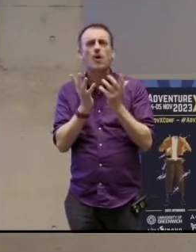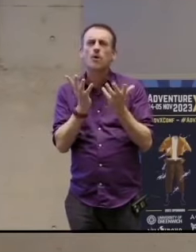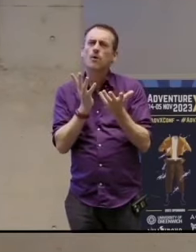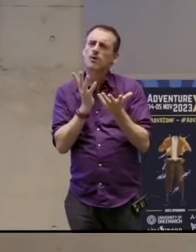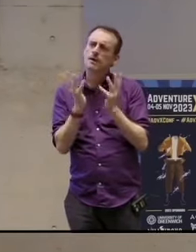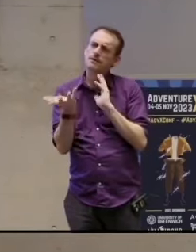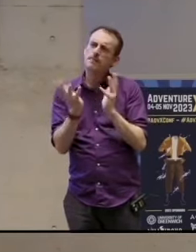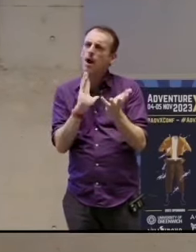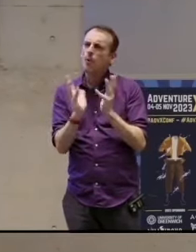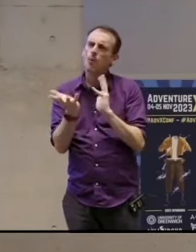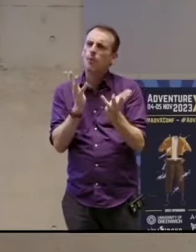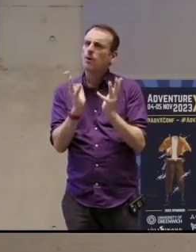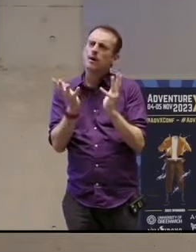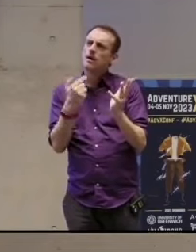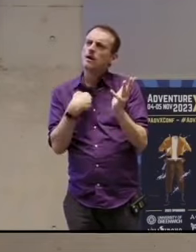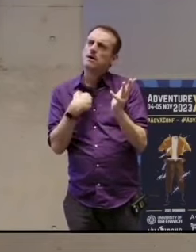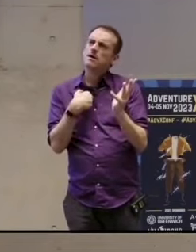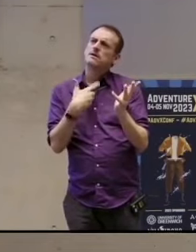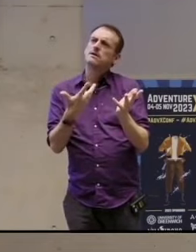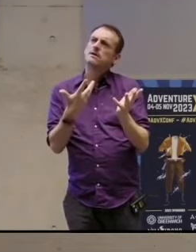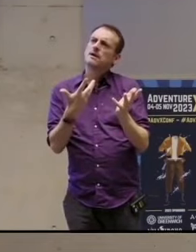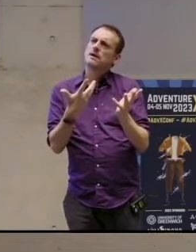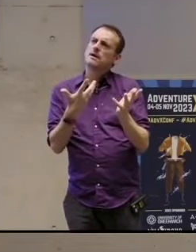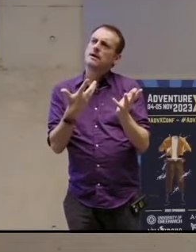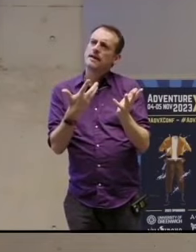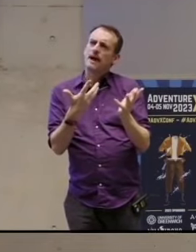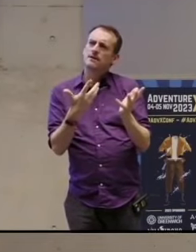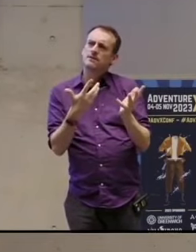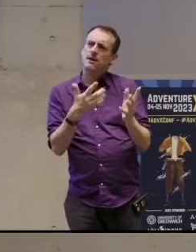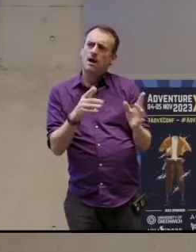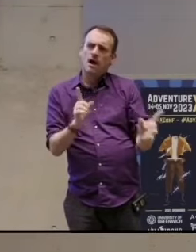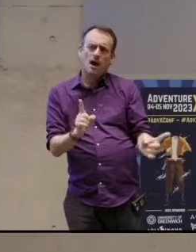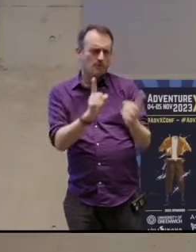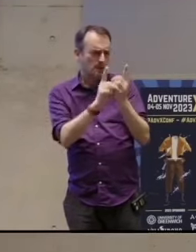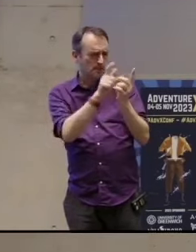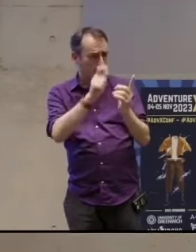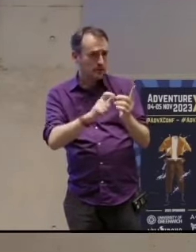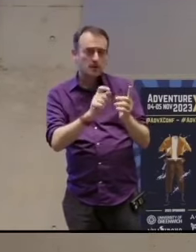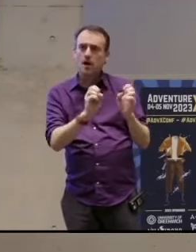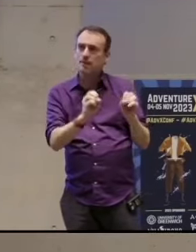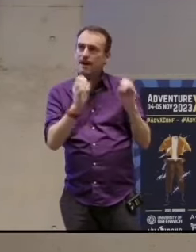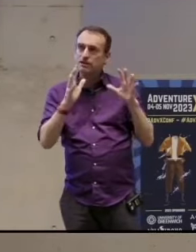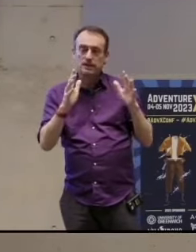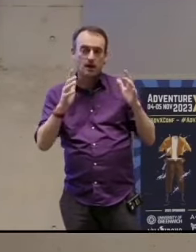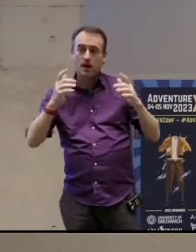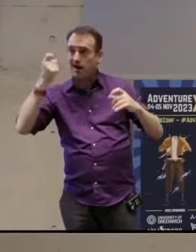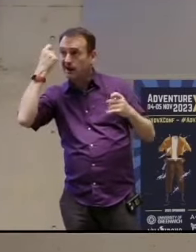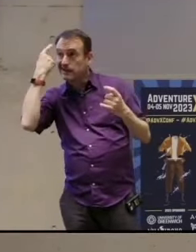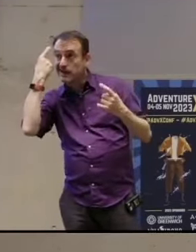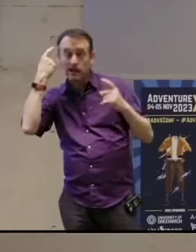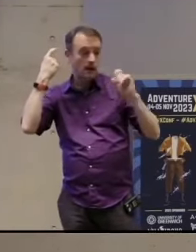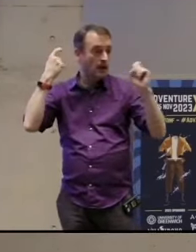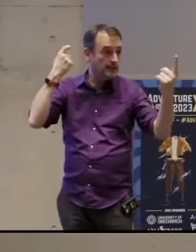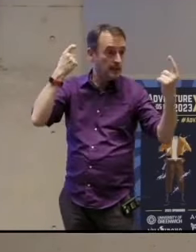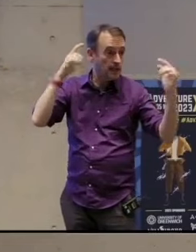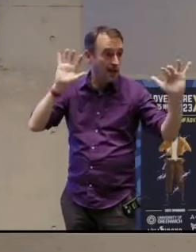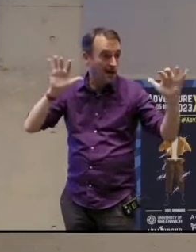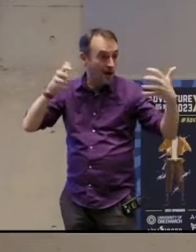guess just that magic thing happened where the idea aligned